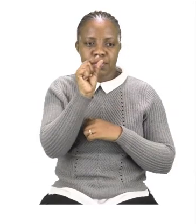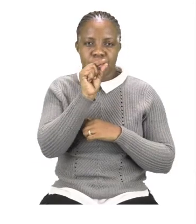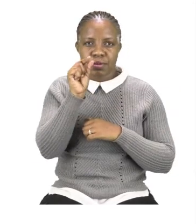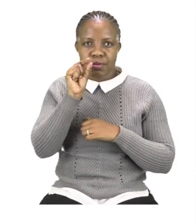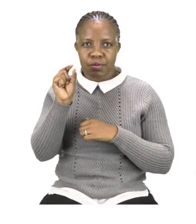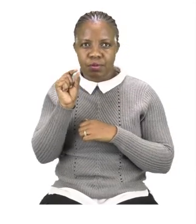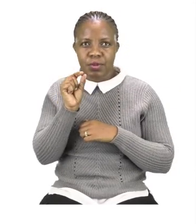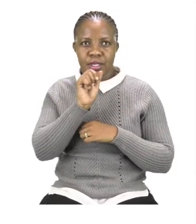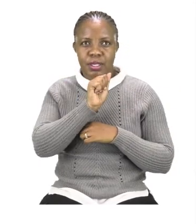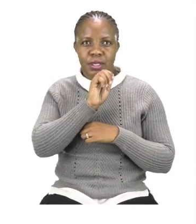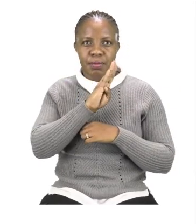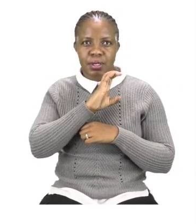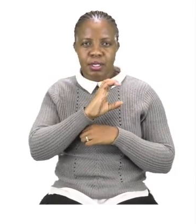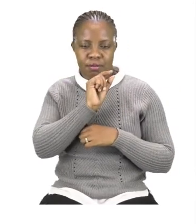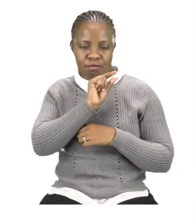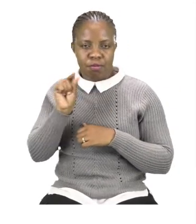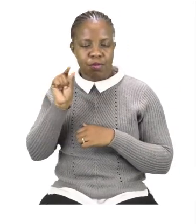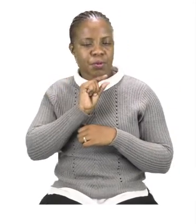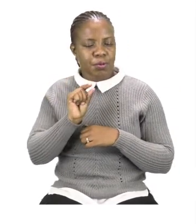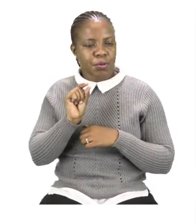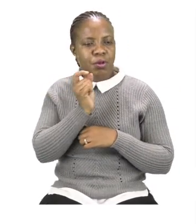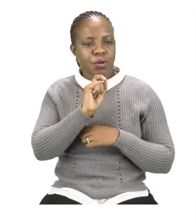sentences. So I'm going to